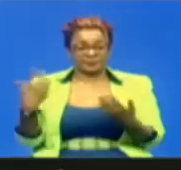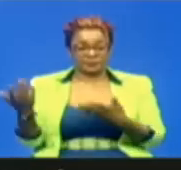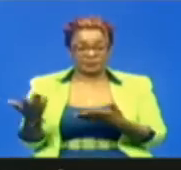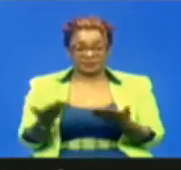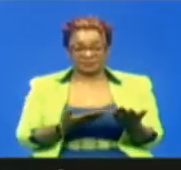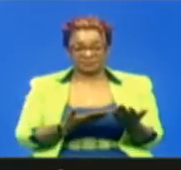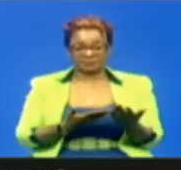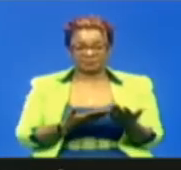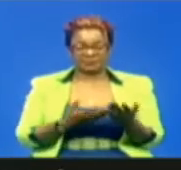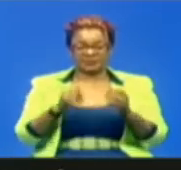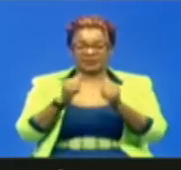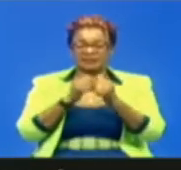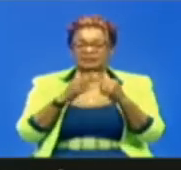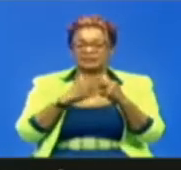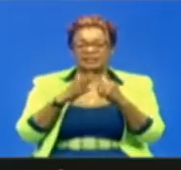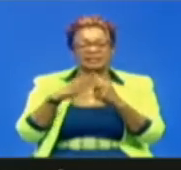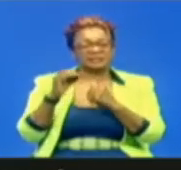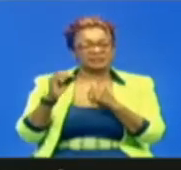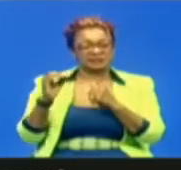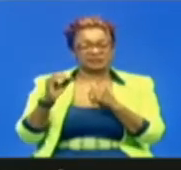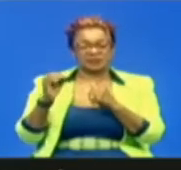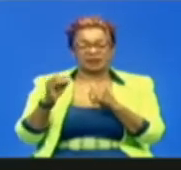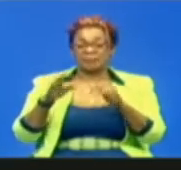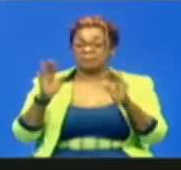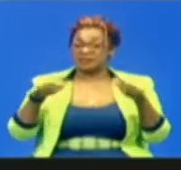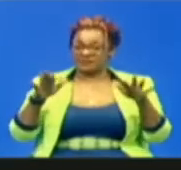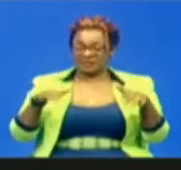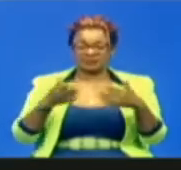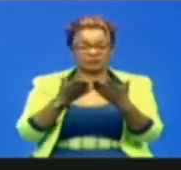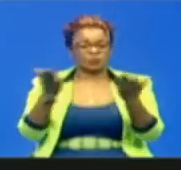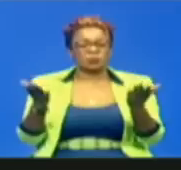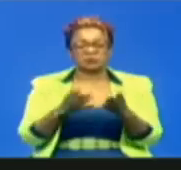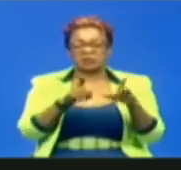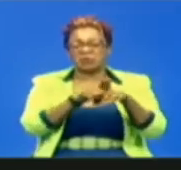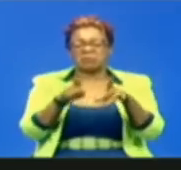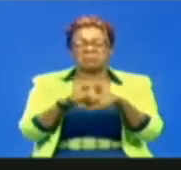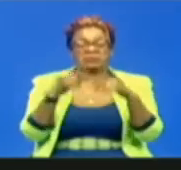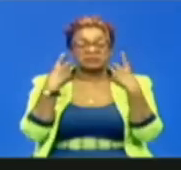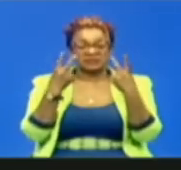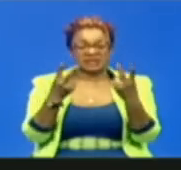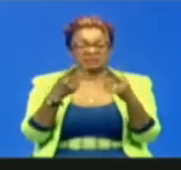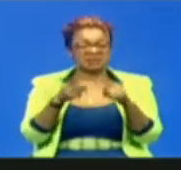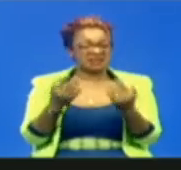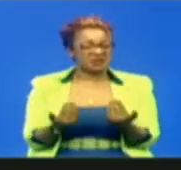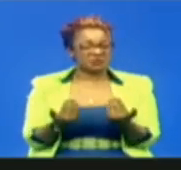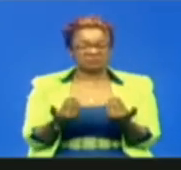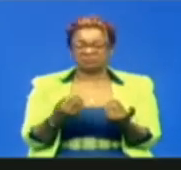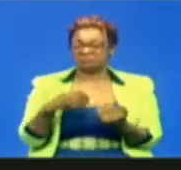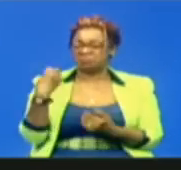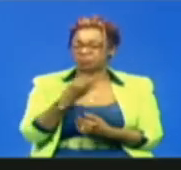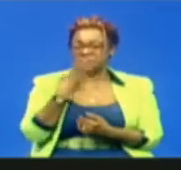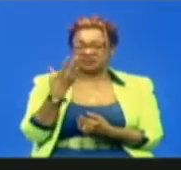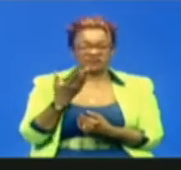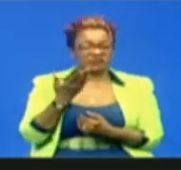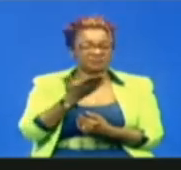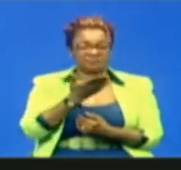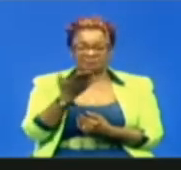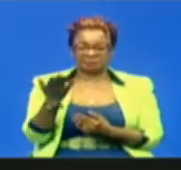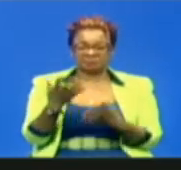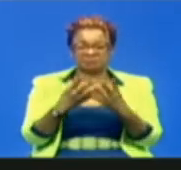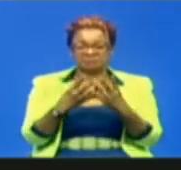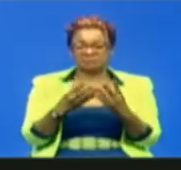Now, in the 1990s, the fluttering of butterflies was a common sight. But in the present day, the beautiful creatures seem to be slowly